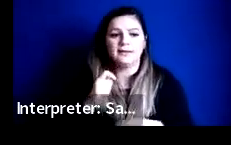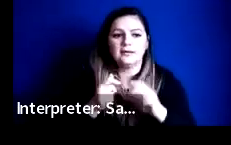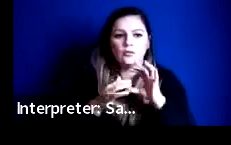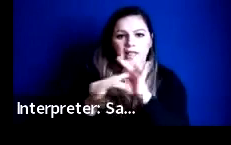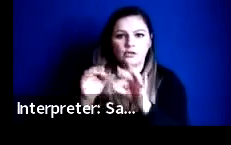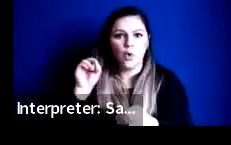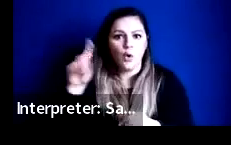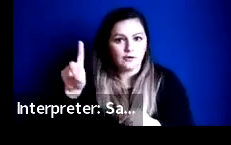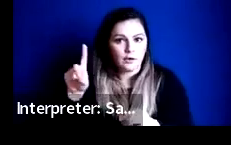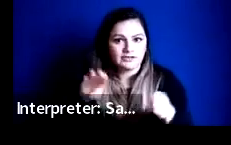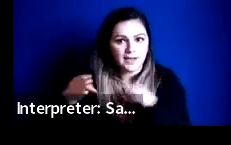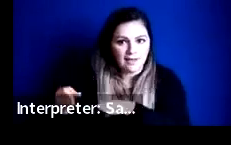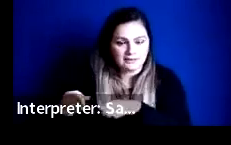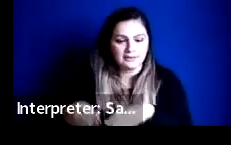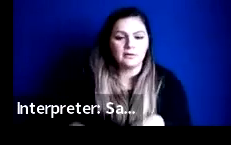recent uptick